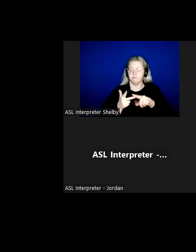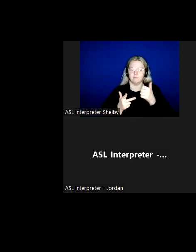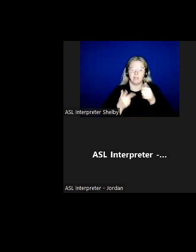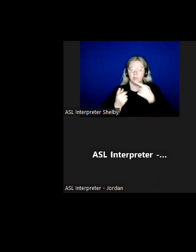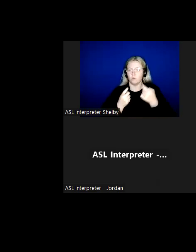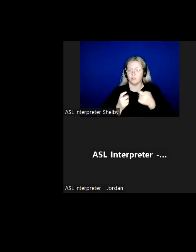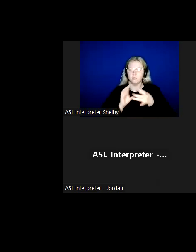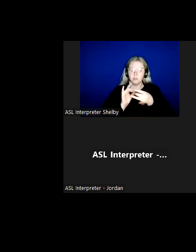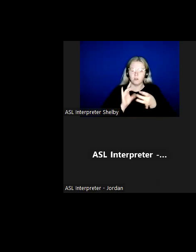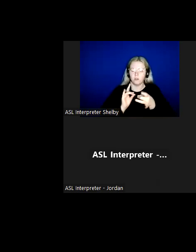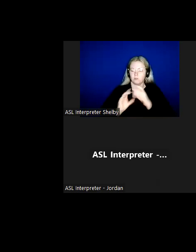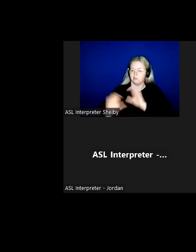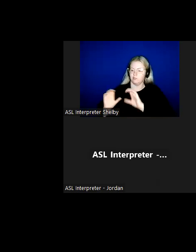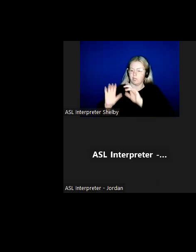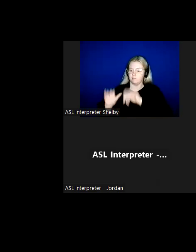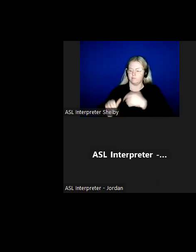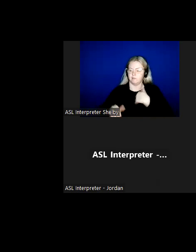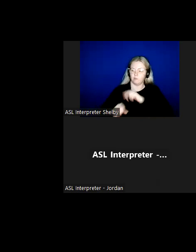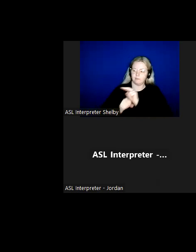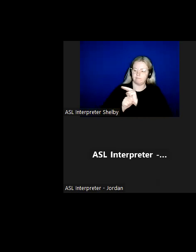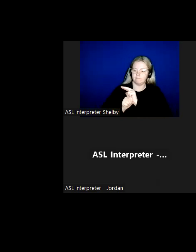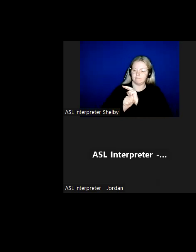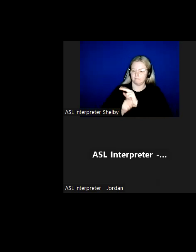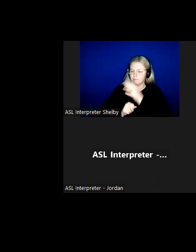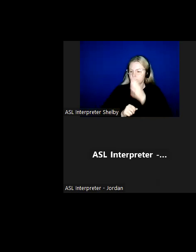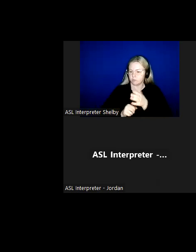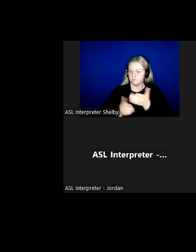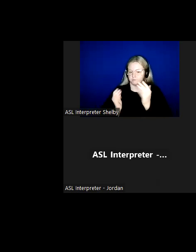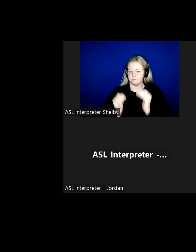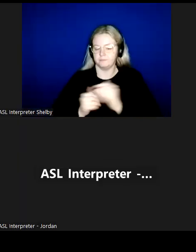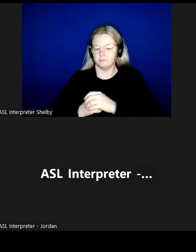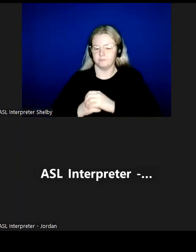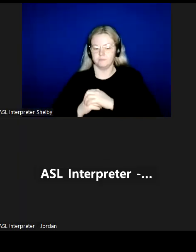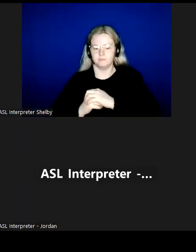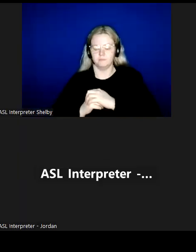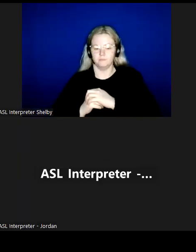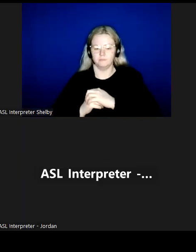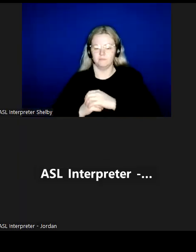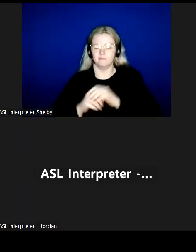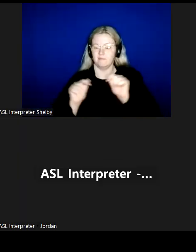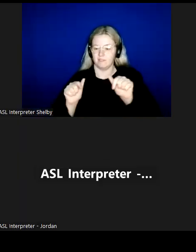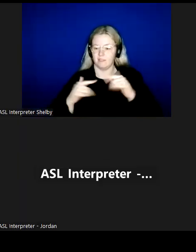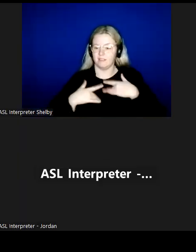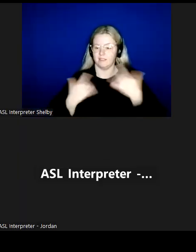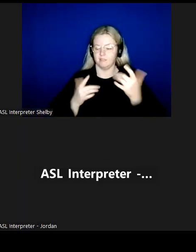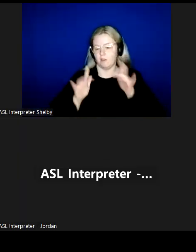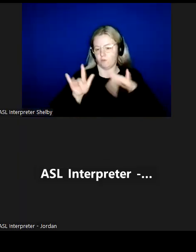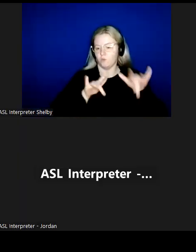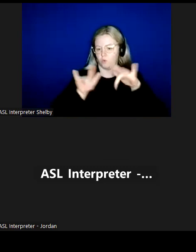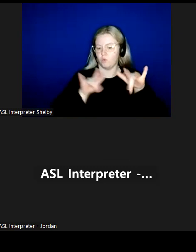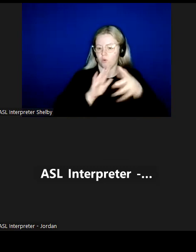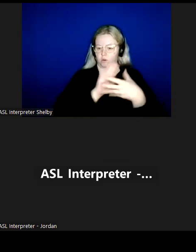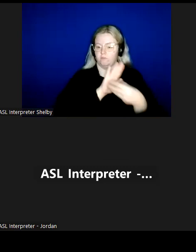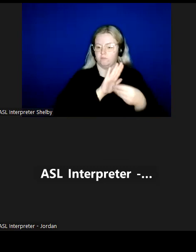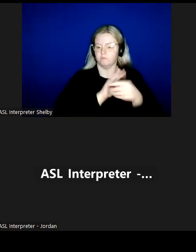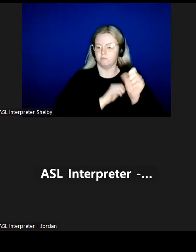in the chat. We will be monitoring the chat throughout the presentation. This session is also being recorded and will